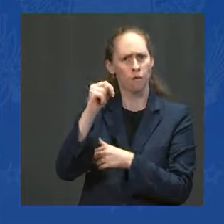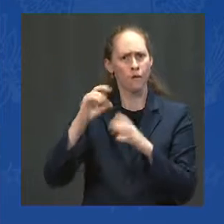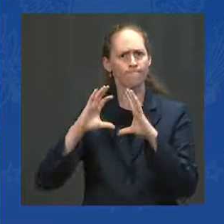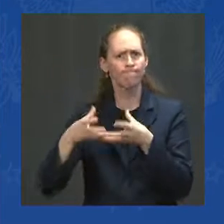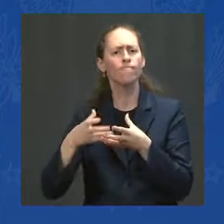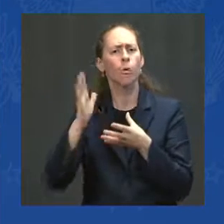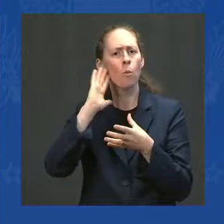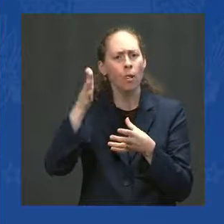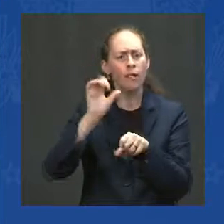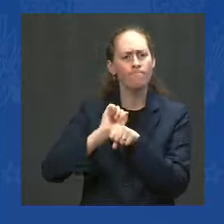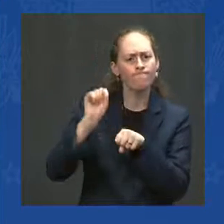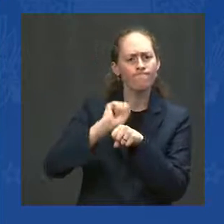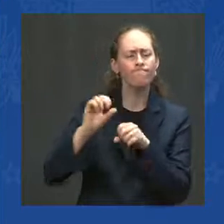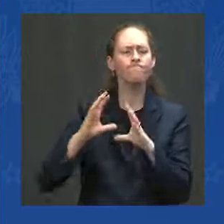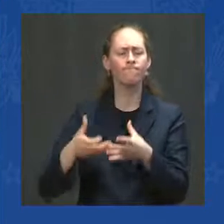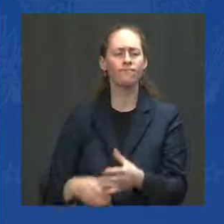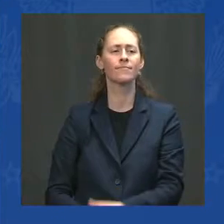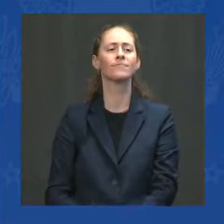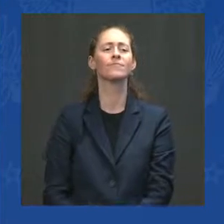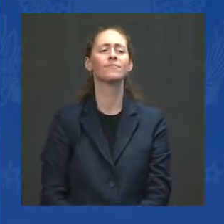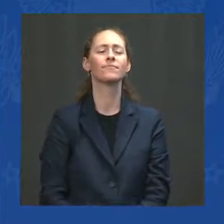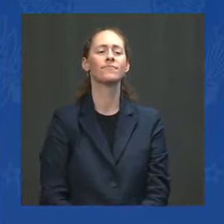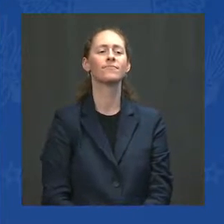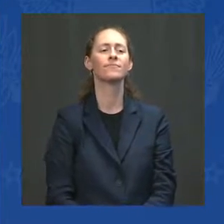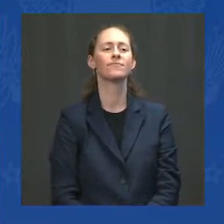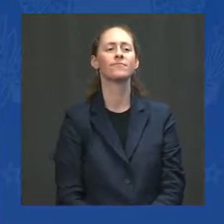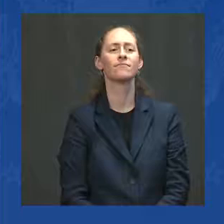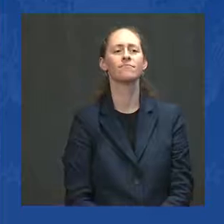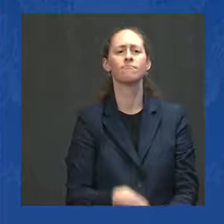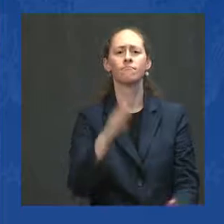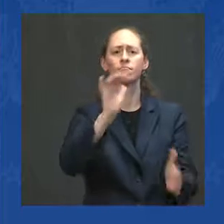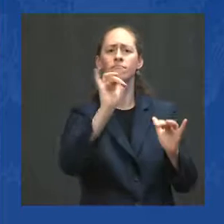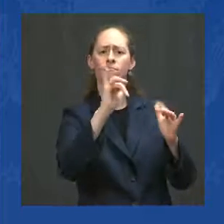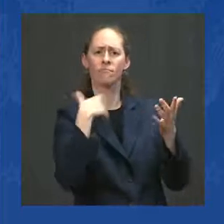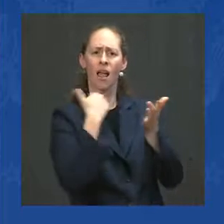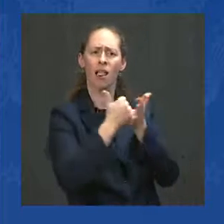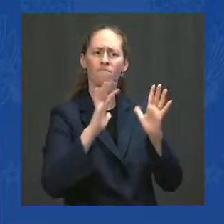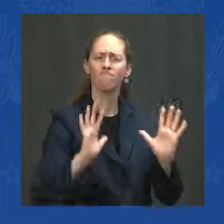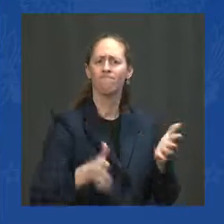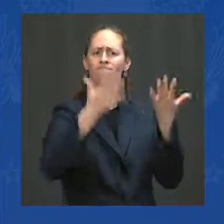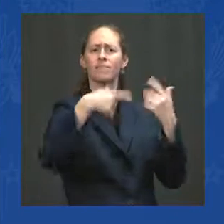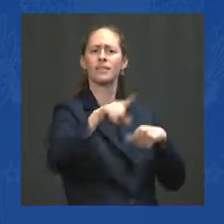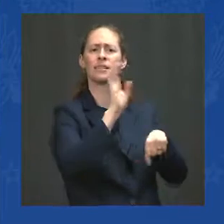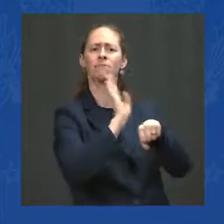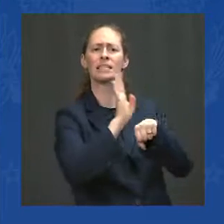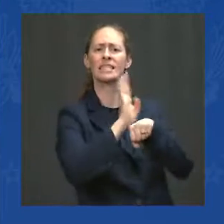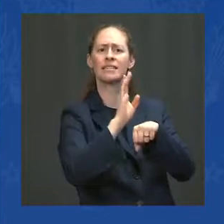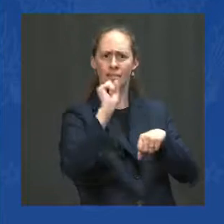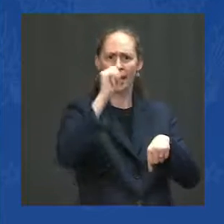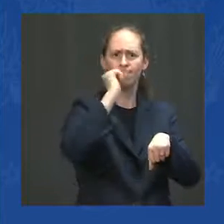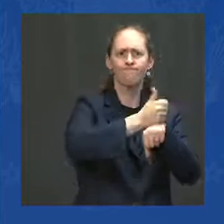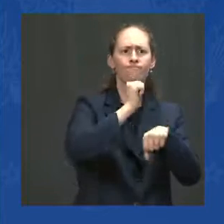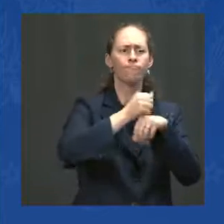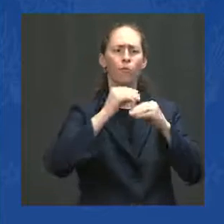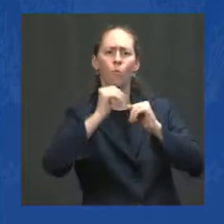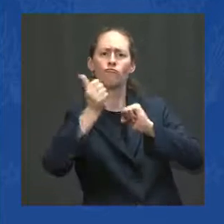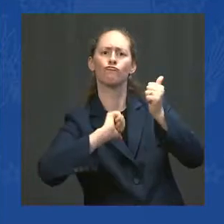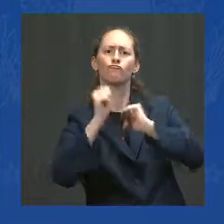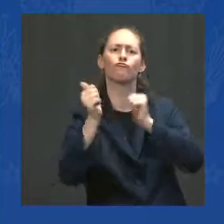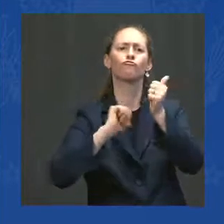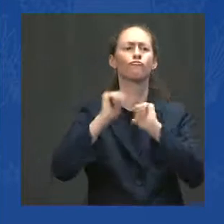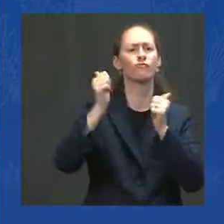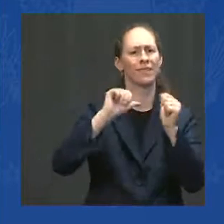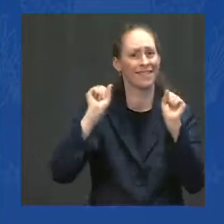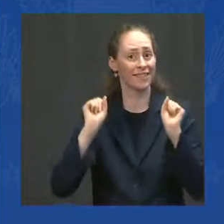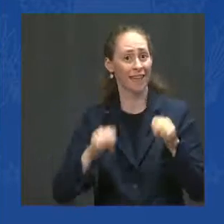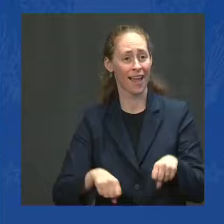our nation's businesses compete worldwide. And so just so we are clear, we are not going to